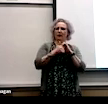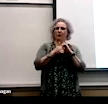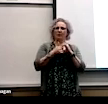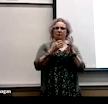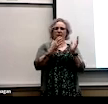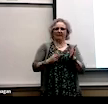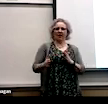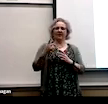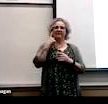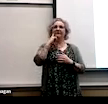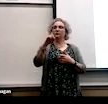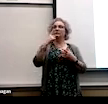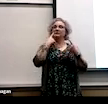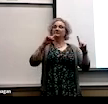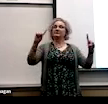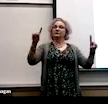transition?